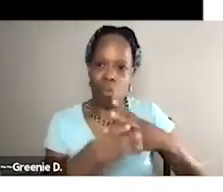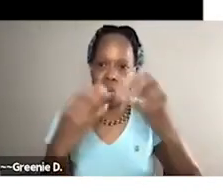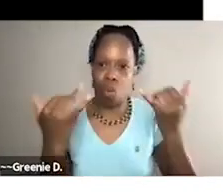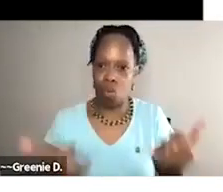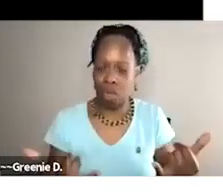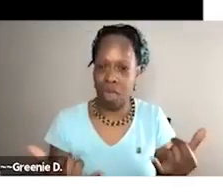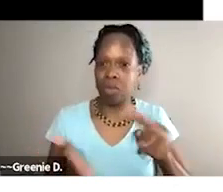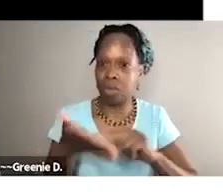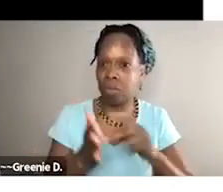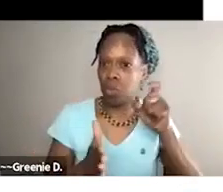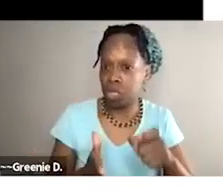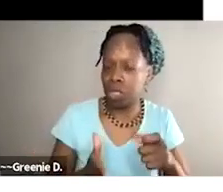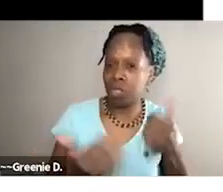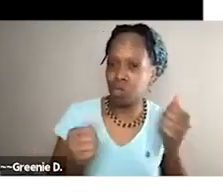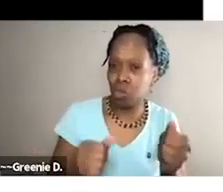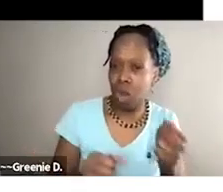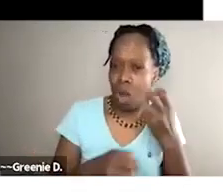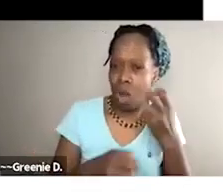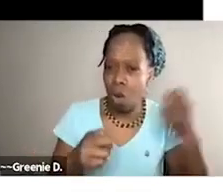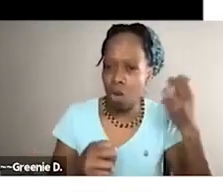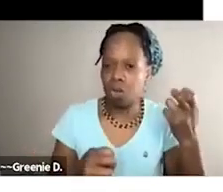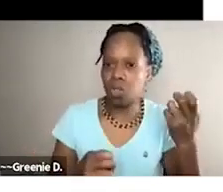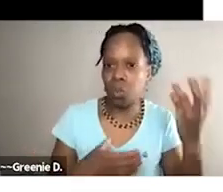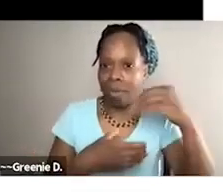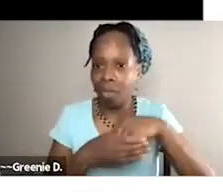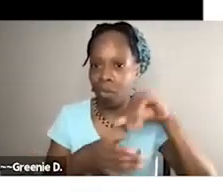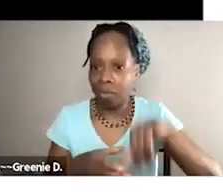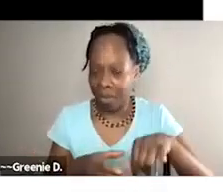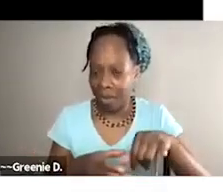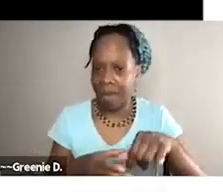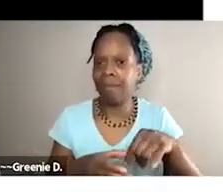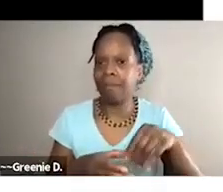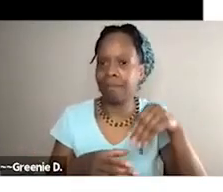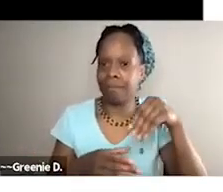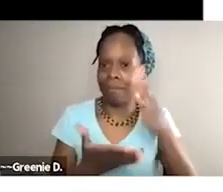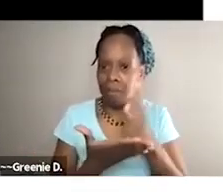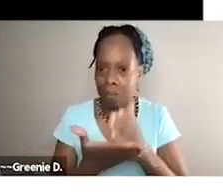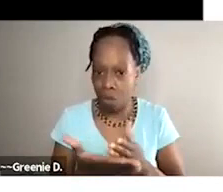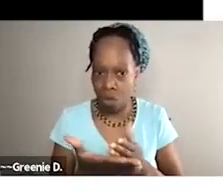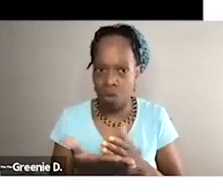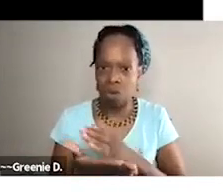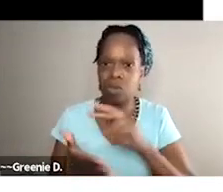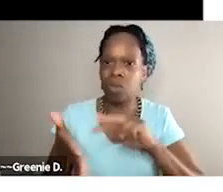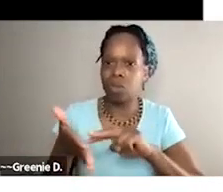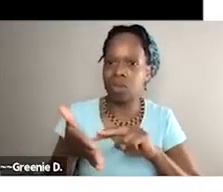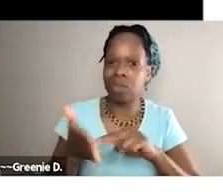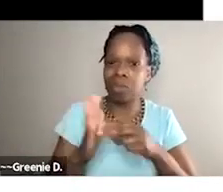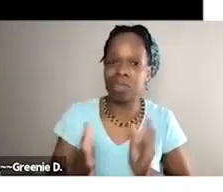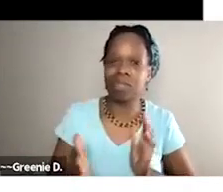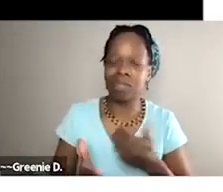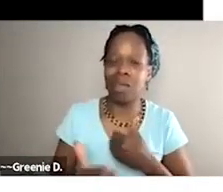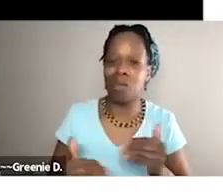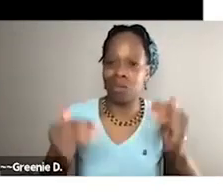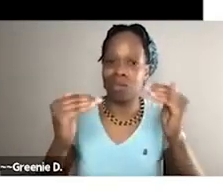to come back around to. So our next category is institutional